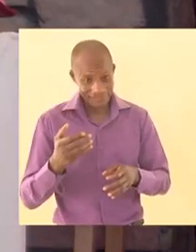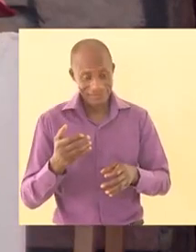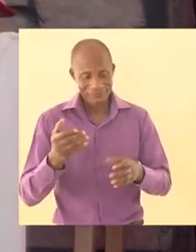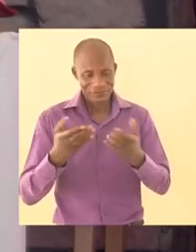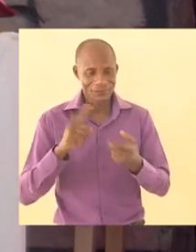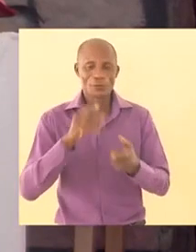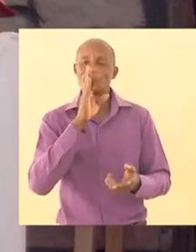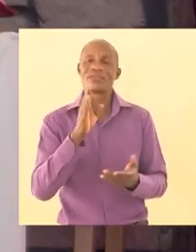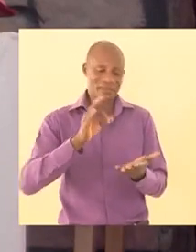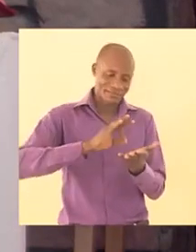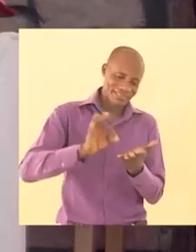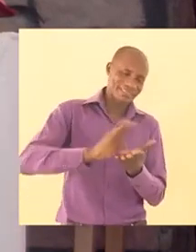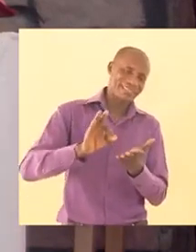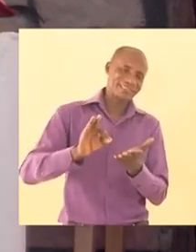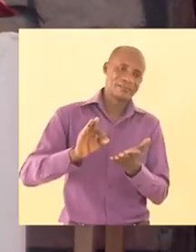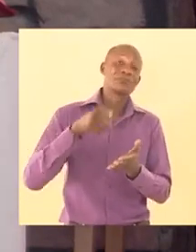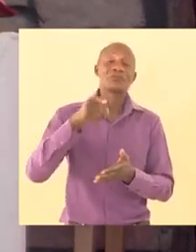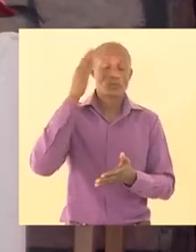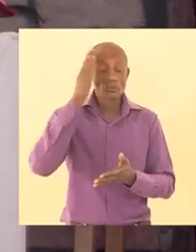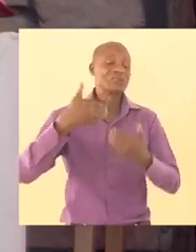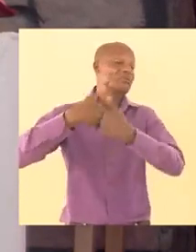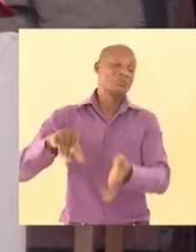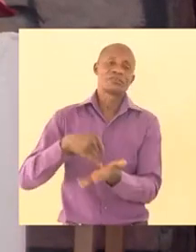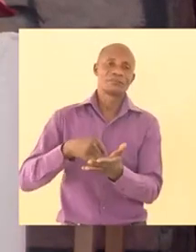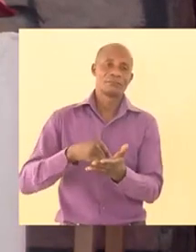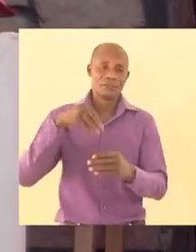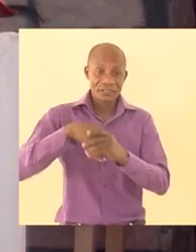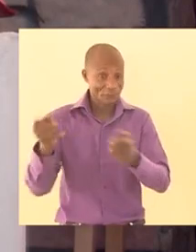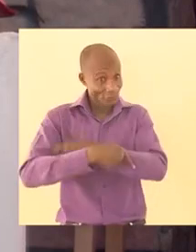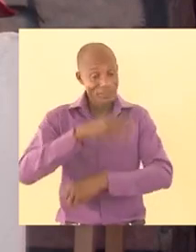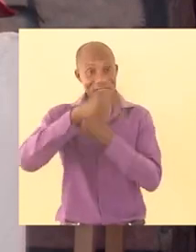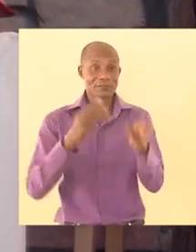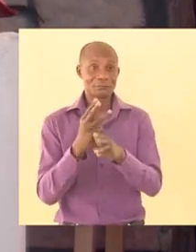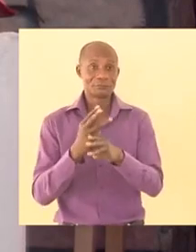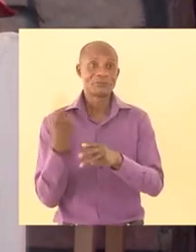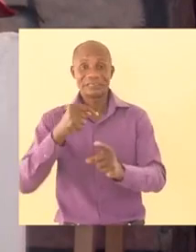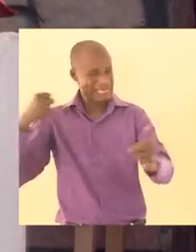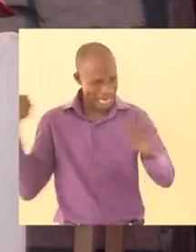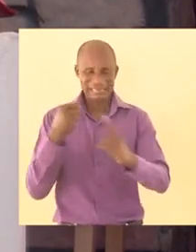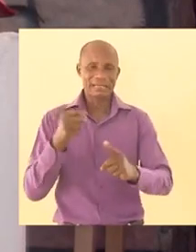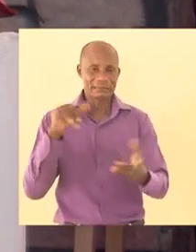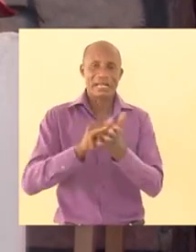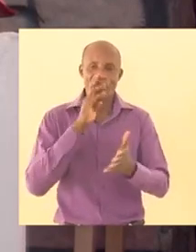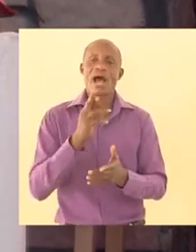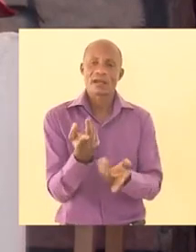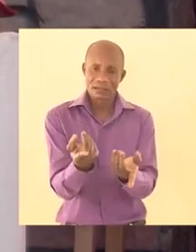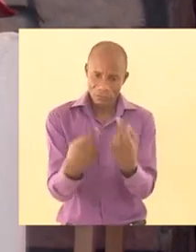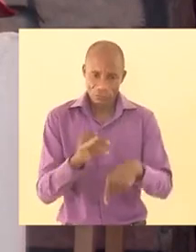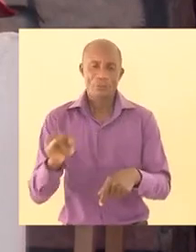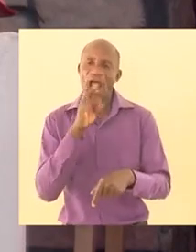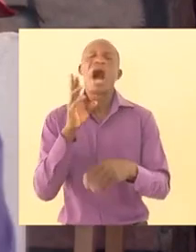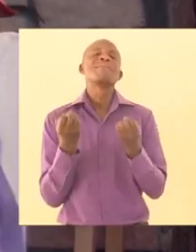that you attended mass or you went to church, you will lose it. In today's world, The attacks that are coming are so